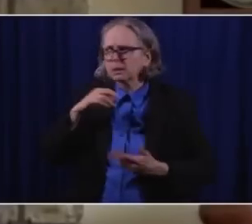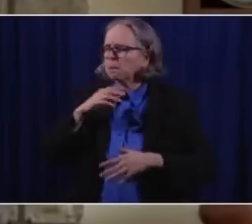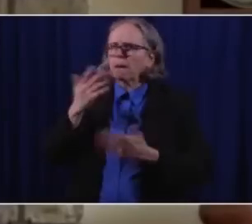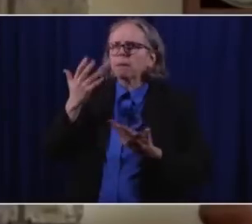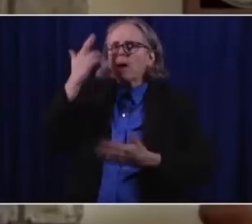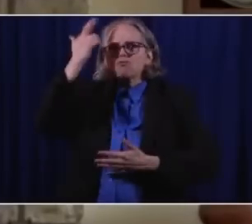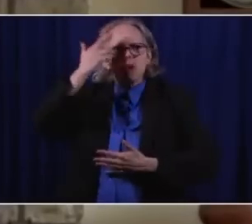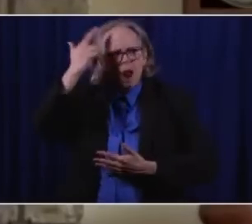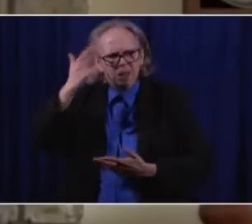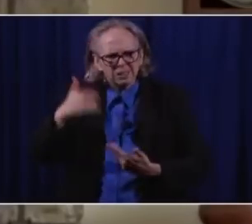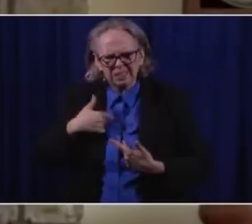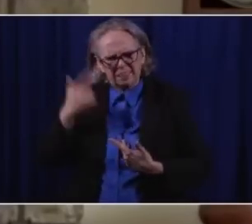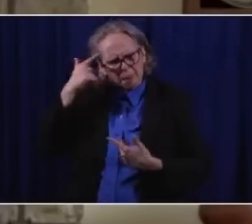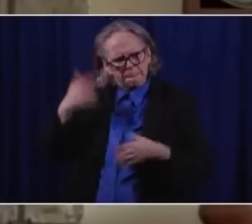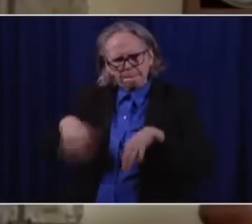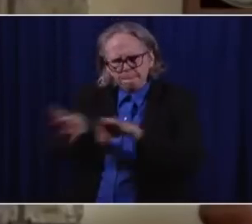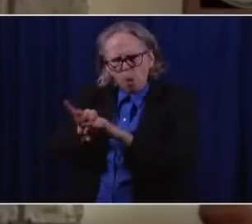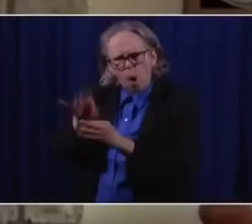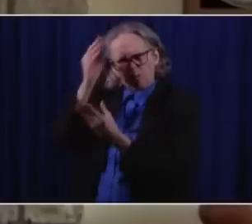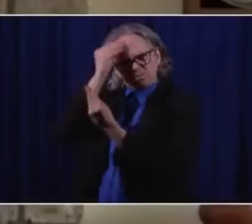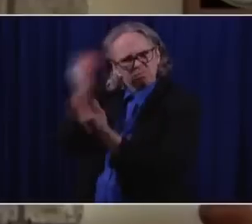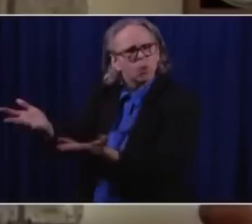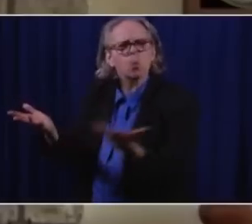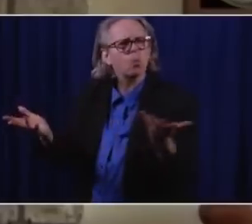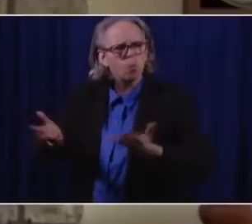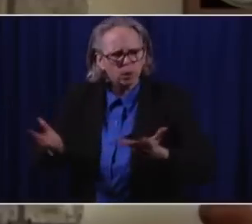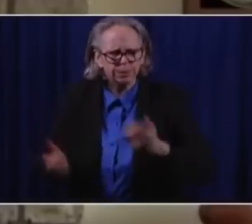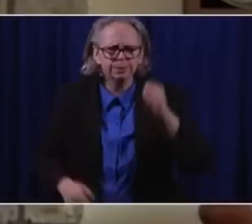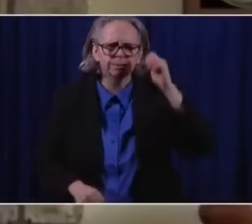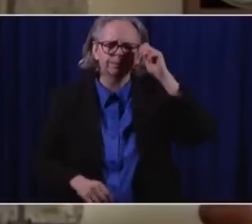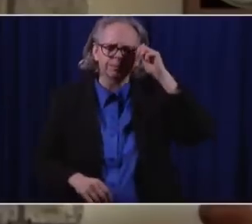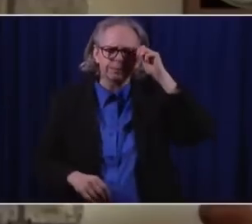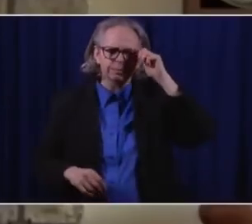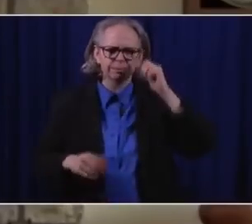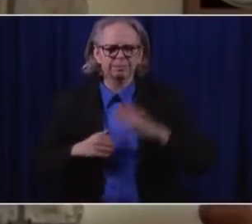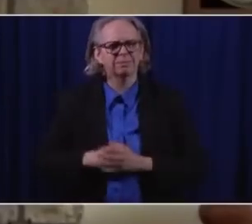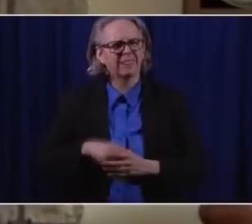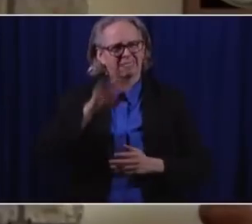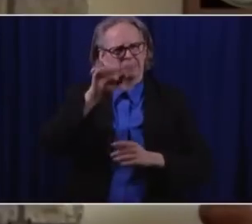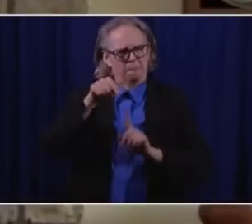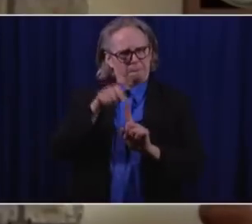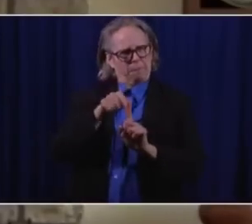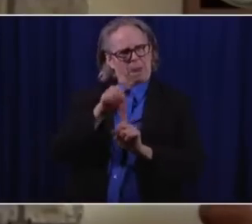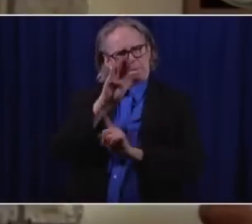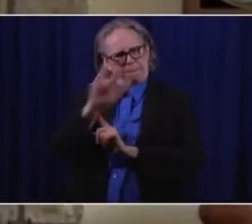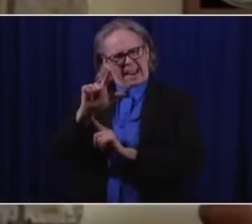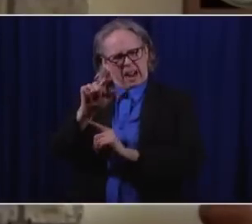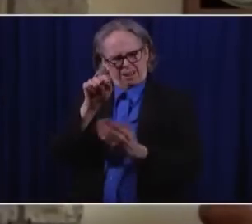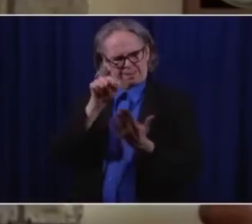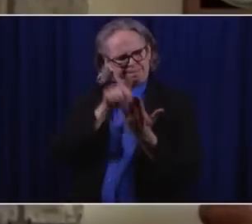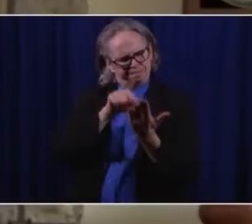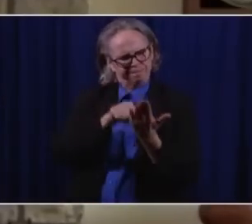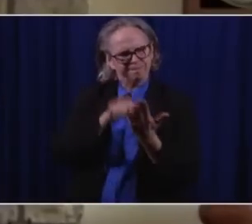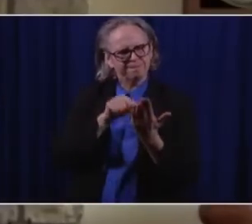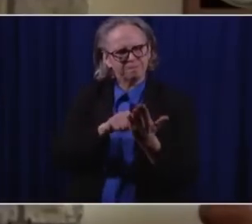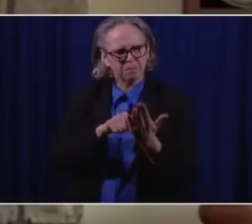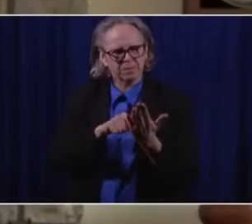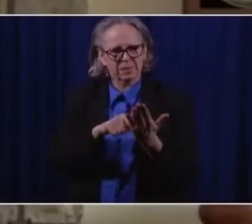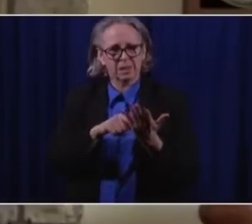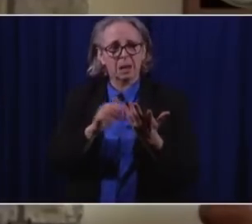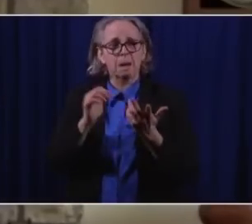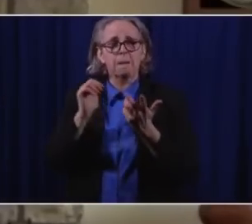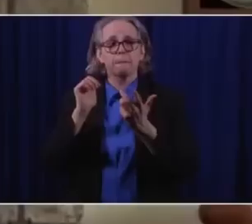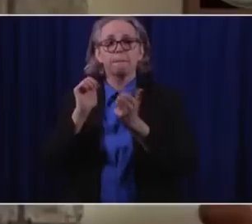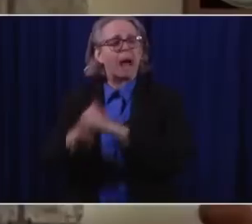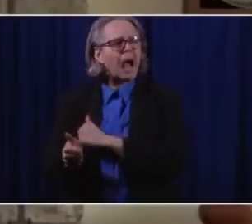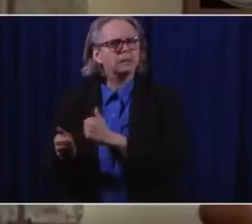important. The bill, if enacted, would severely limit the ability of the Department